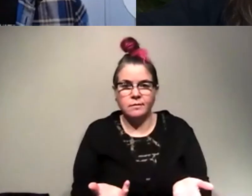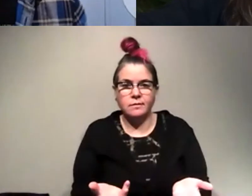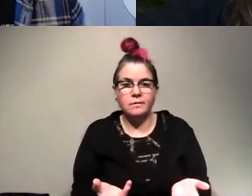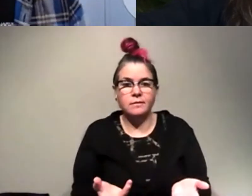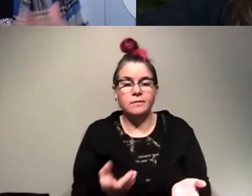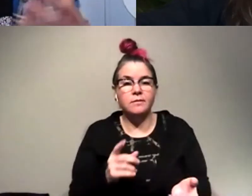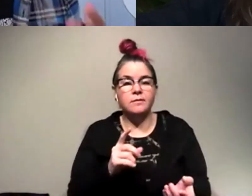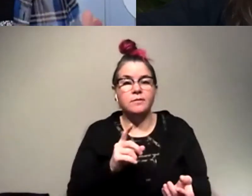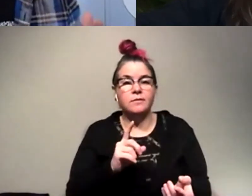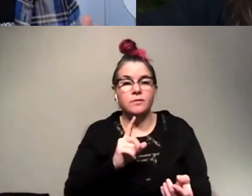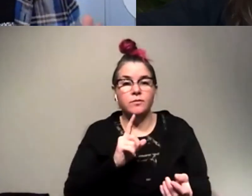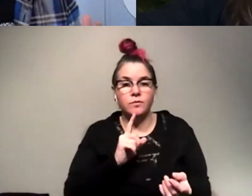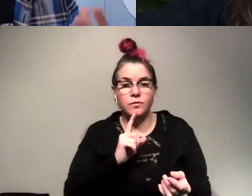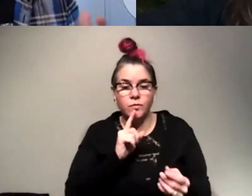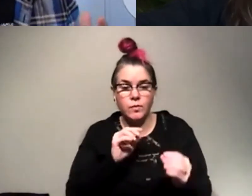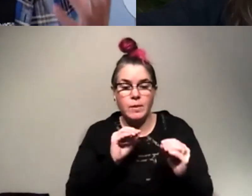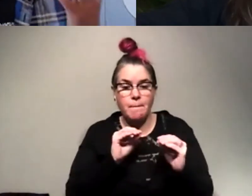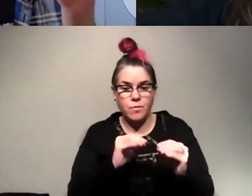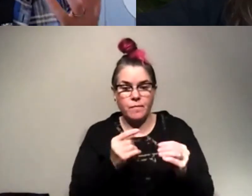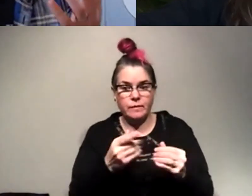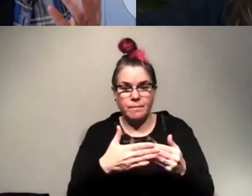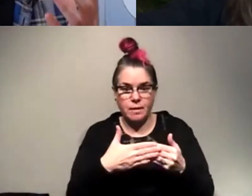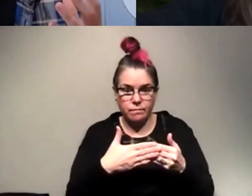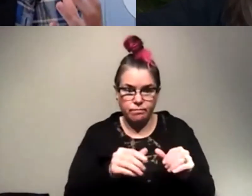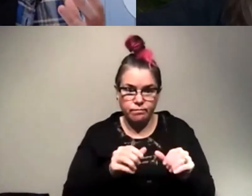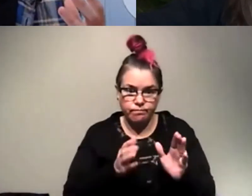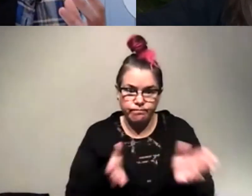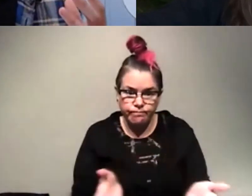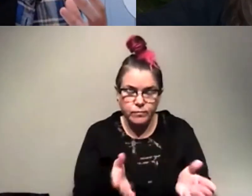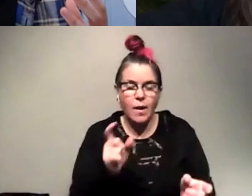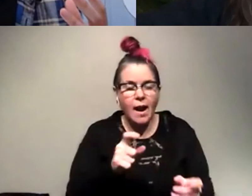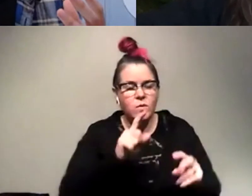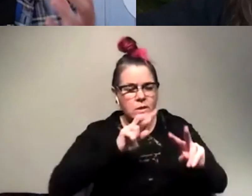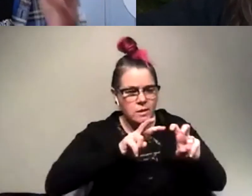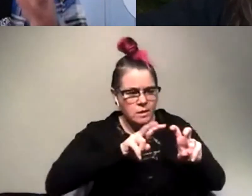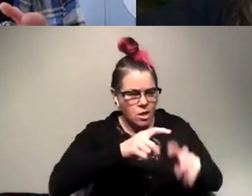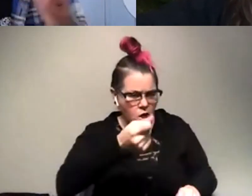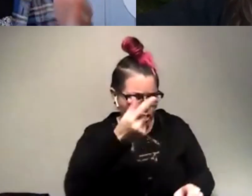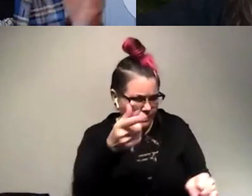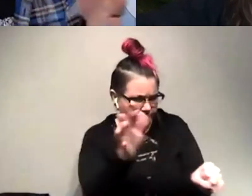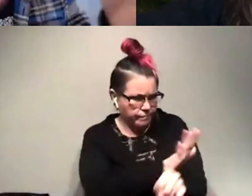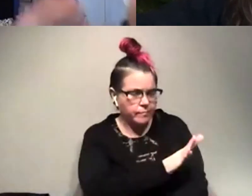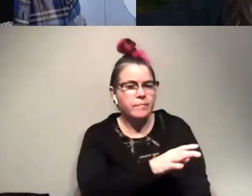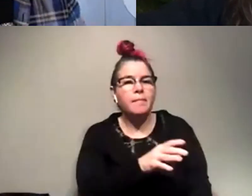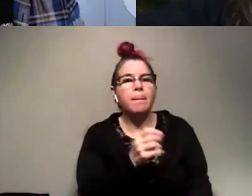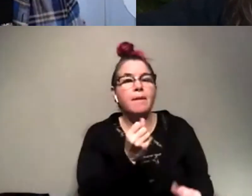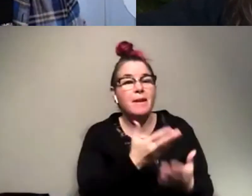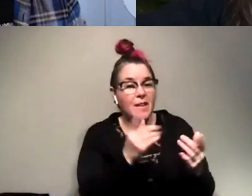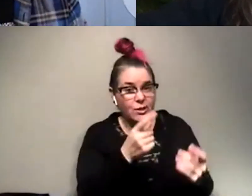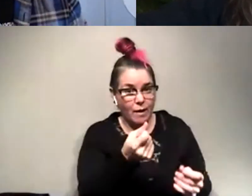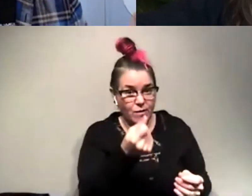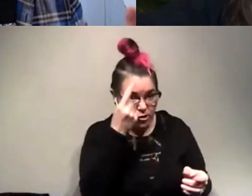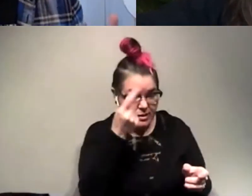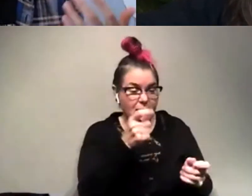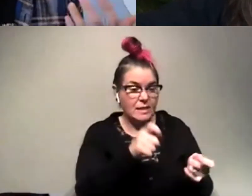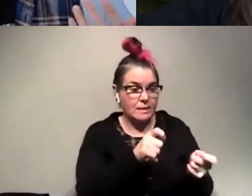really move something forward, you have to really understand it. Right. And there are a lot of things to understand.